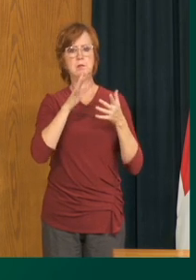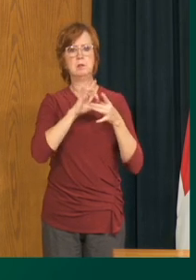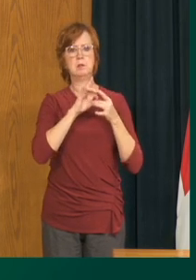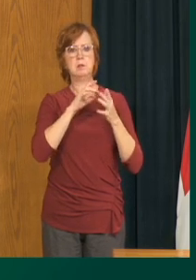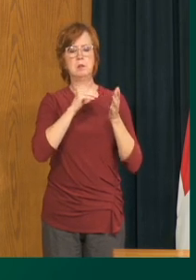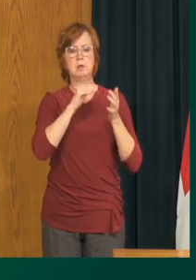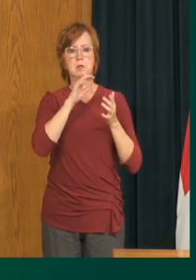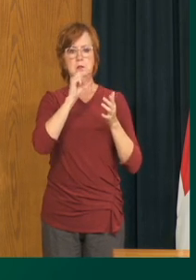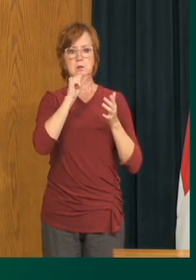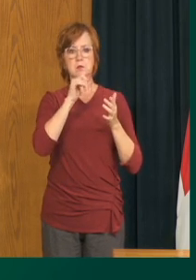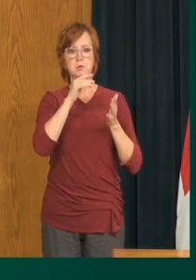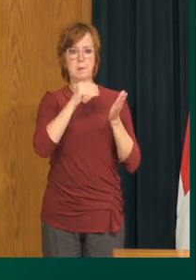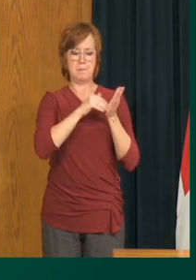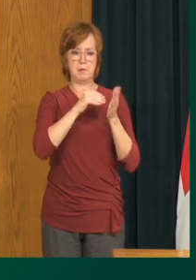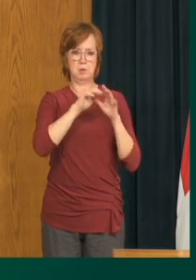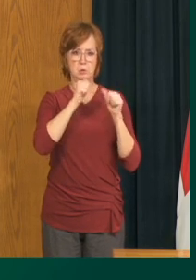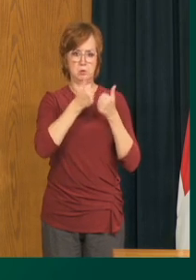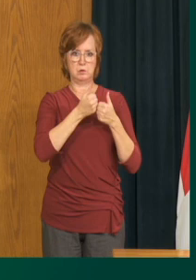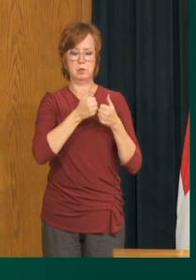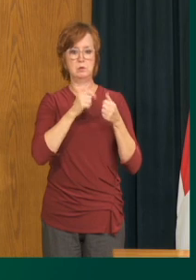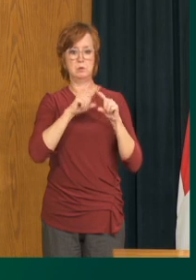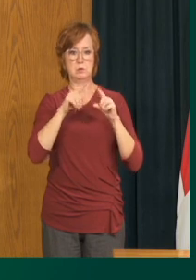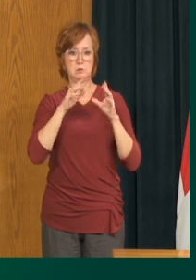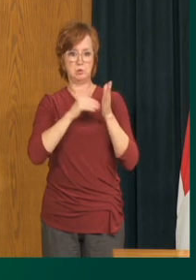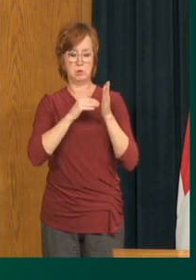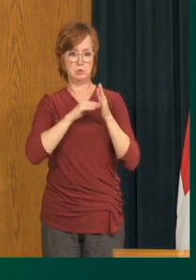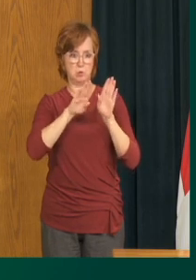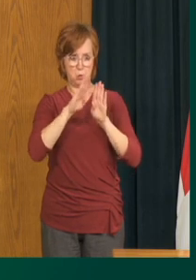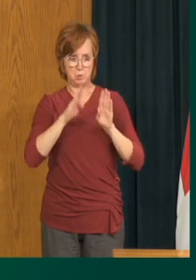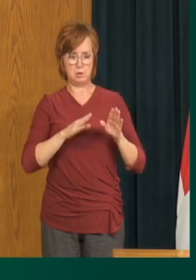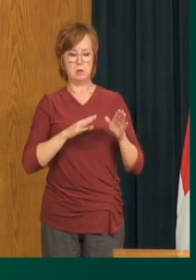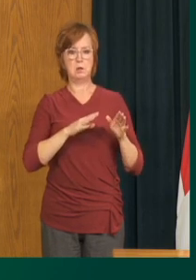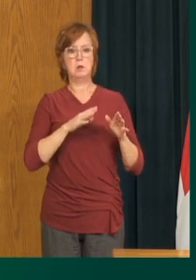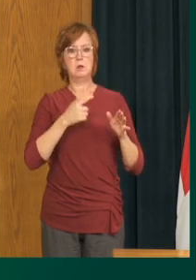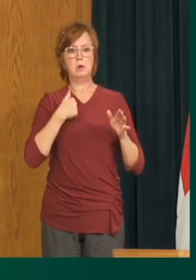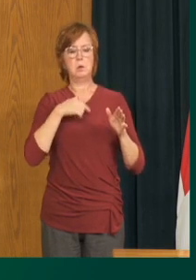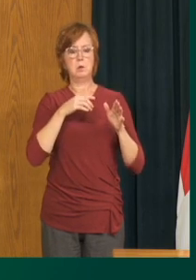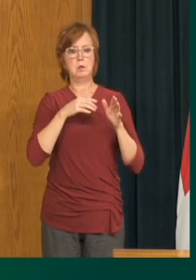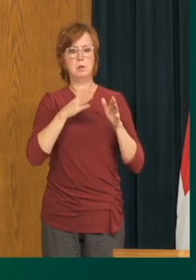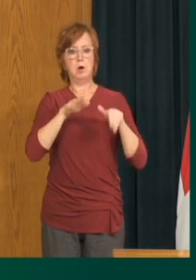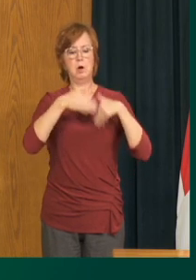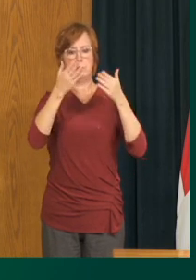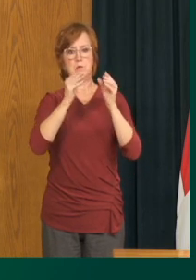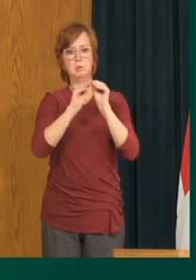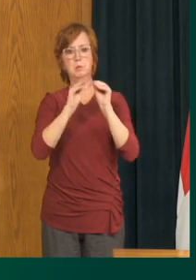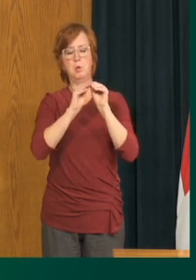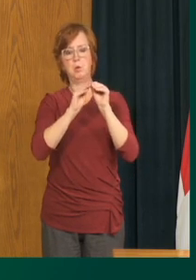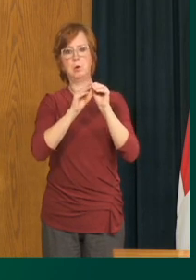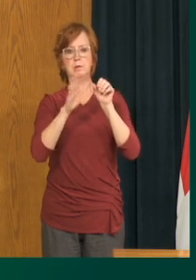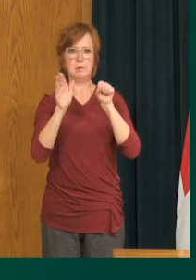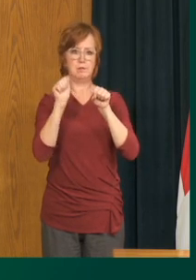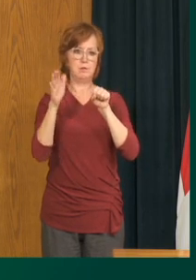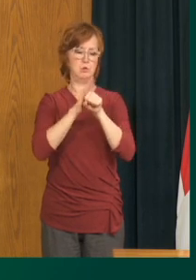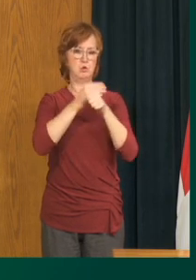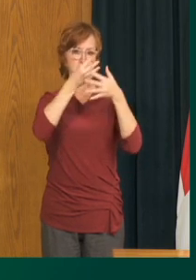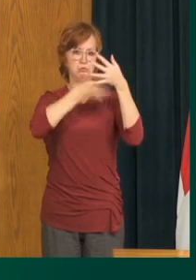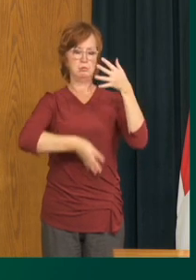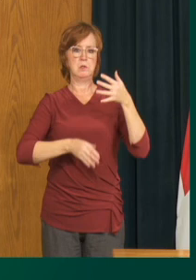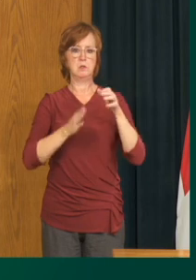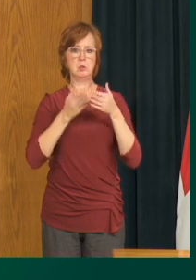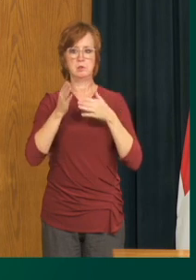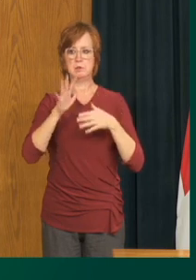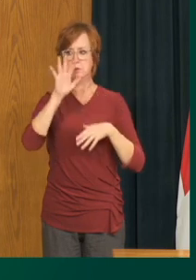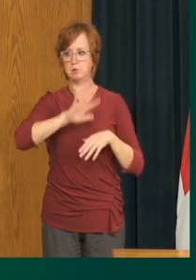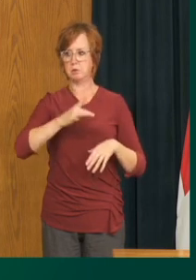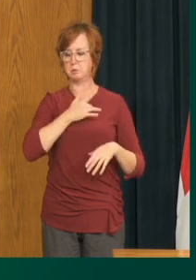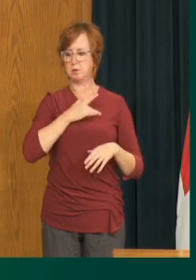Association and physicians across the province as we open some of our primary care sites to more fuller services across the province. You have a